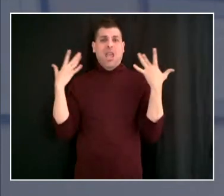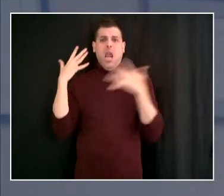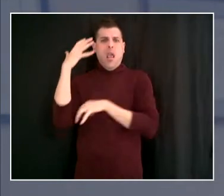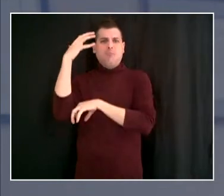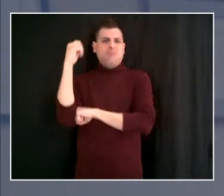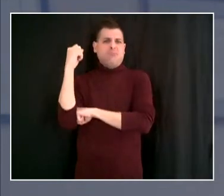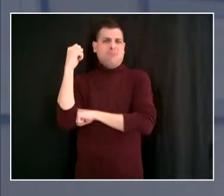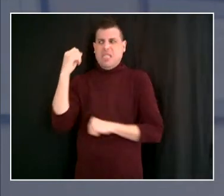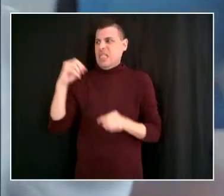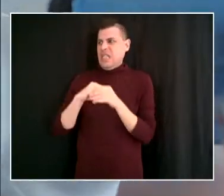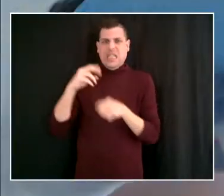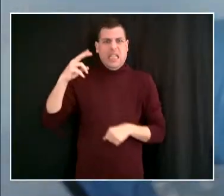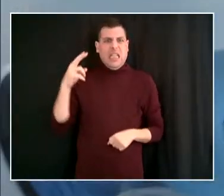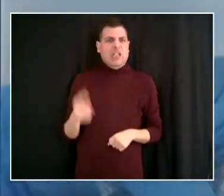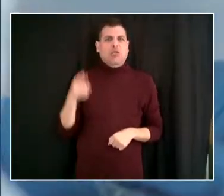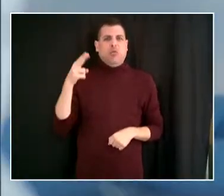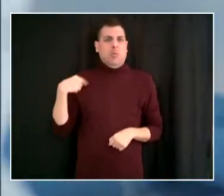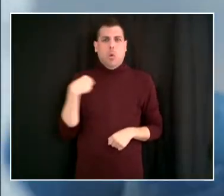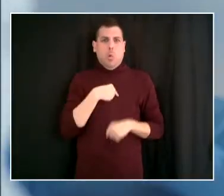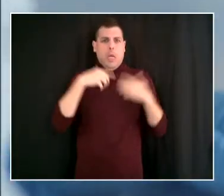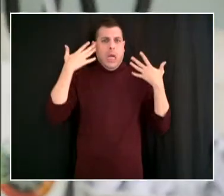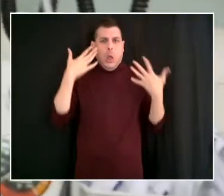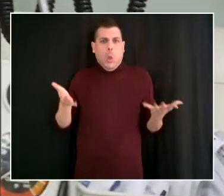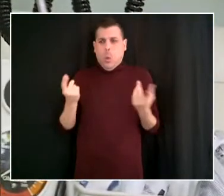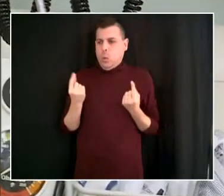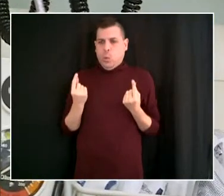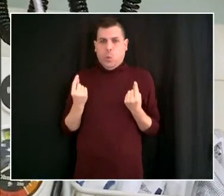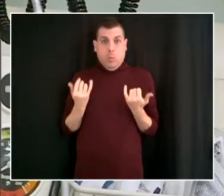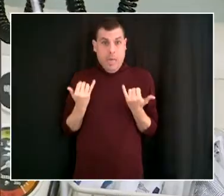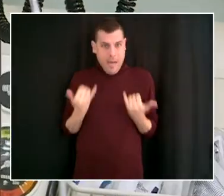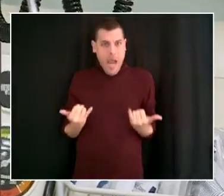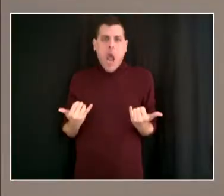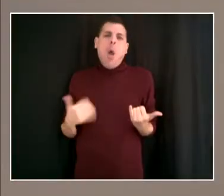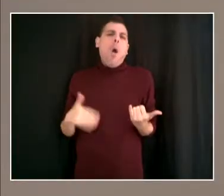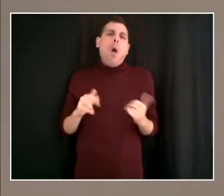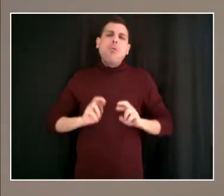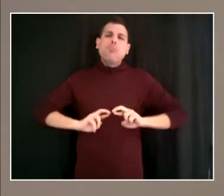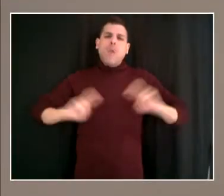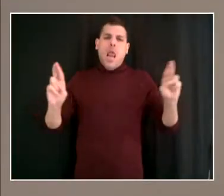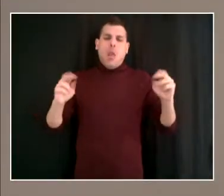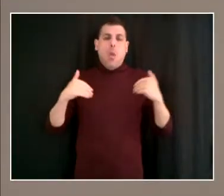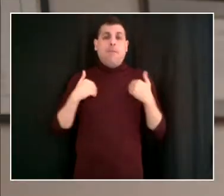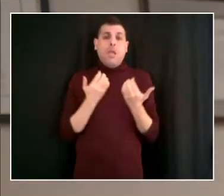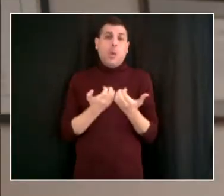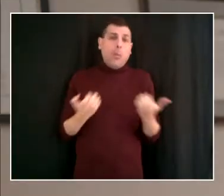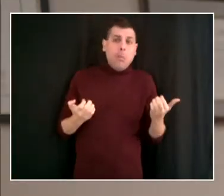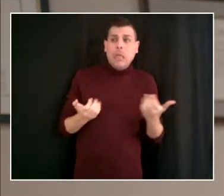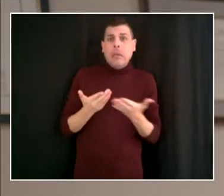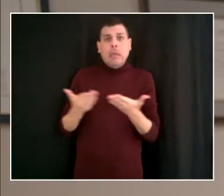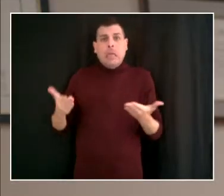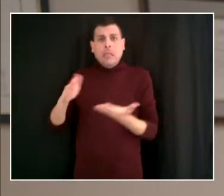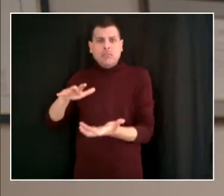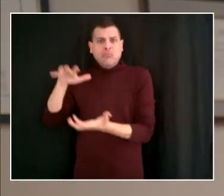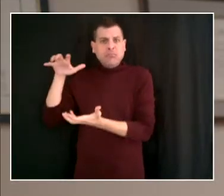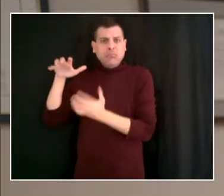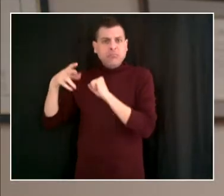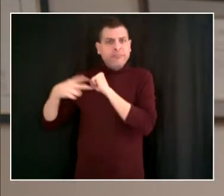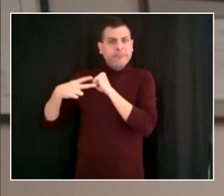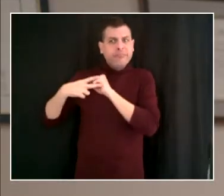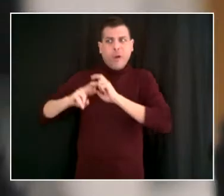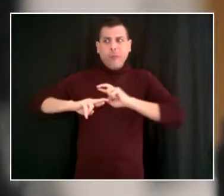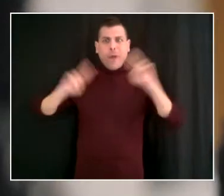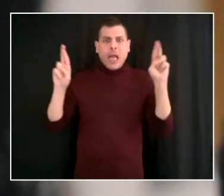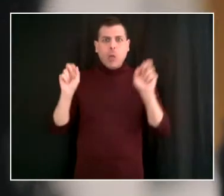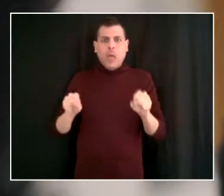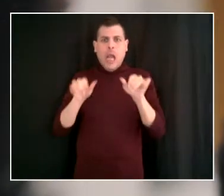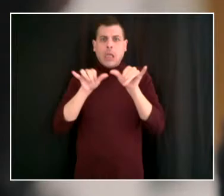better equipped for it. We have stockpiled emergency equipment. We know how to scale up. We know how to move patients between